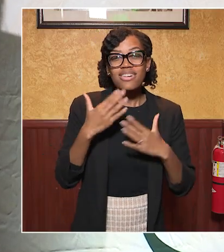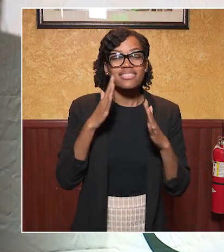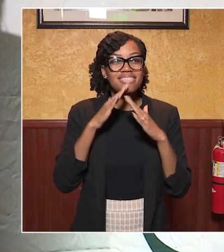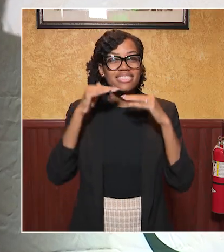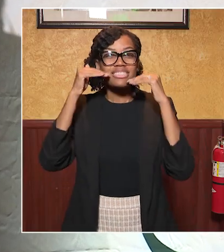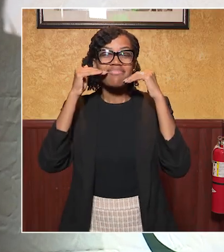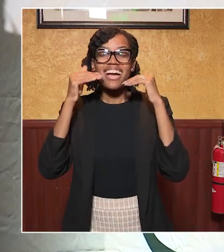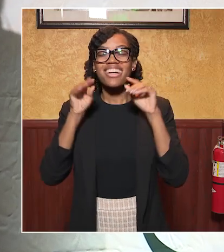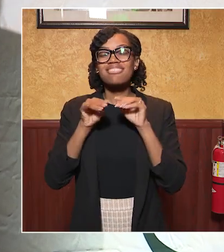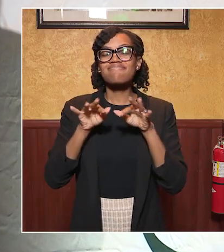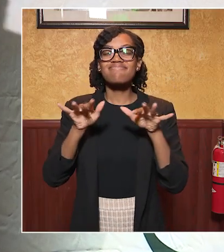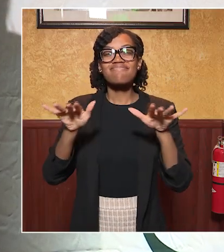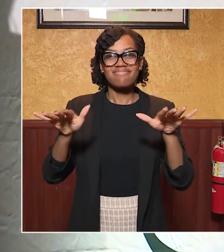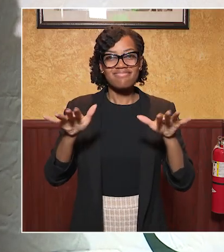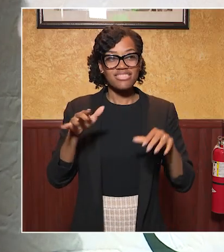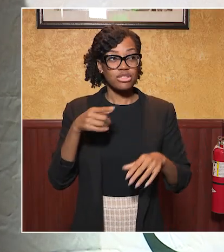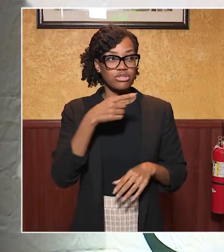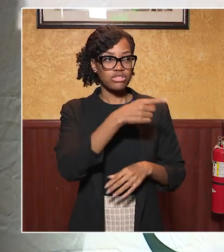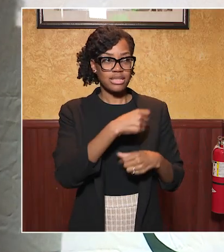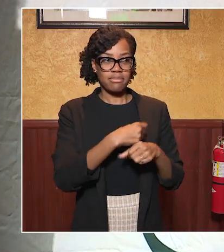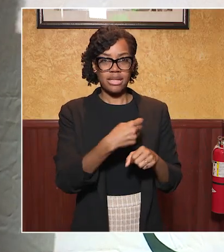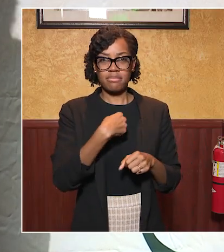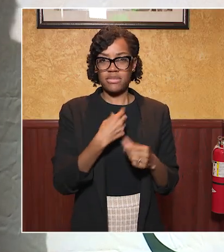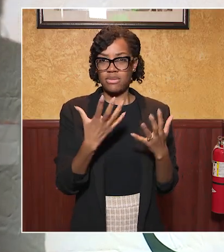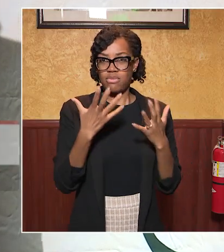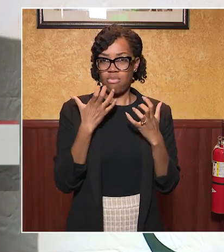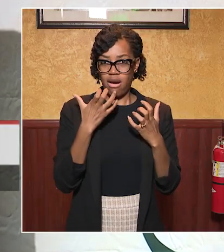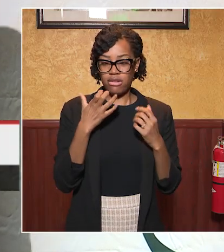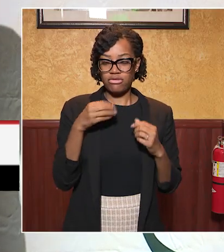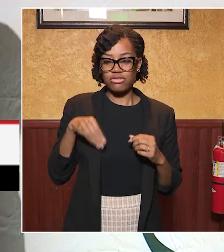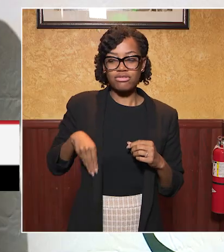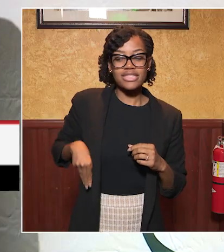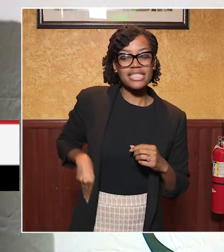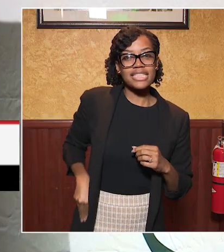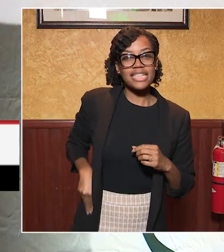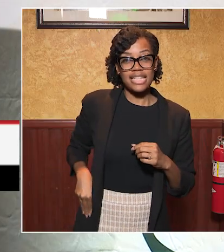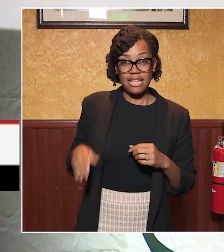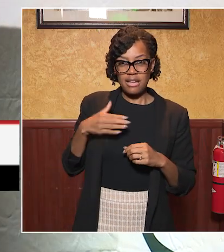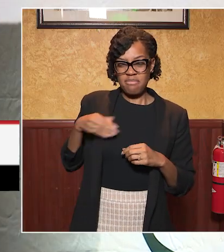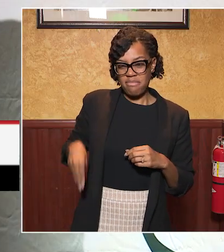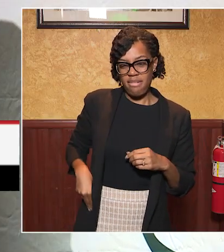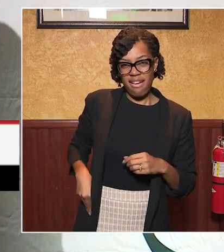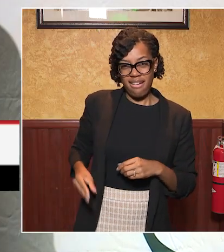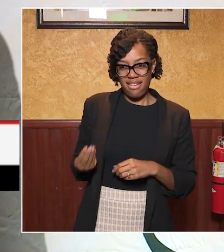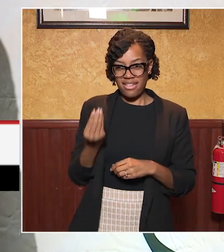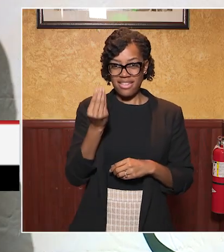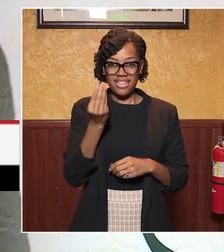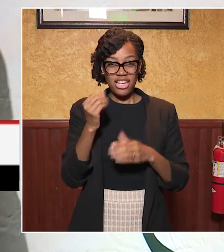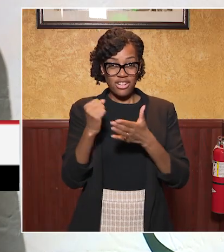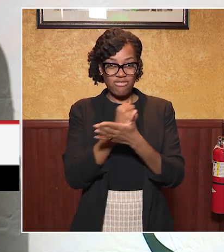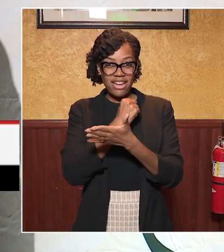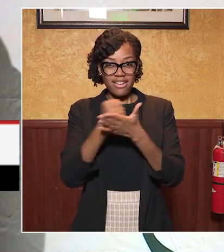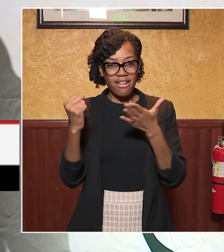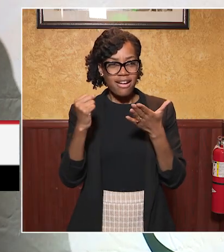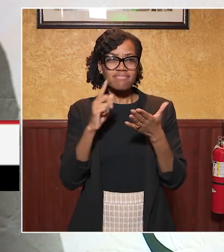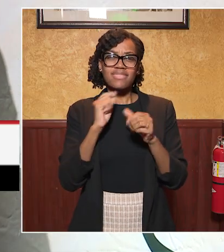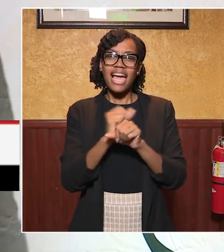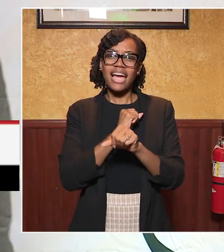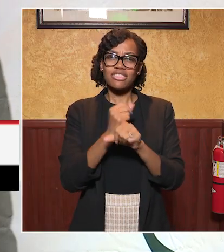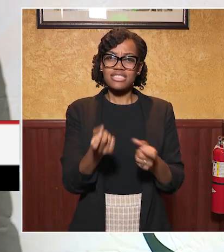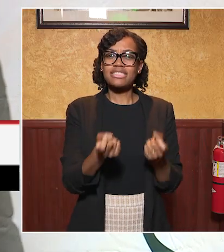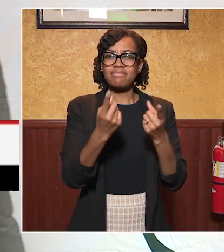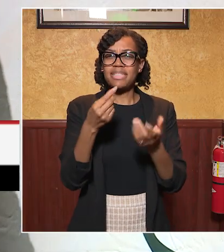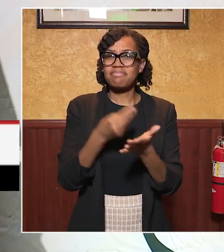made me want to dig into my pocket and pull out a credit card and spend some money. And